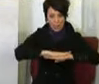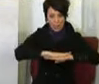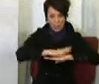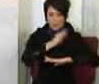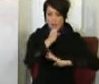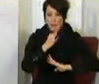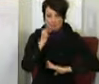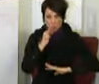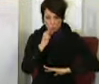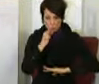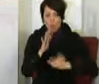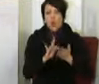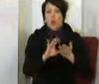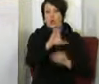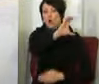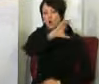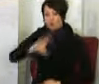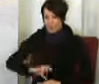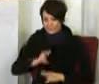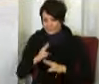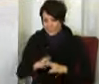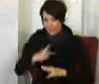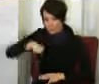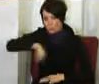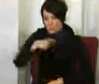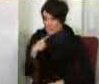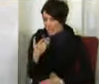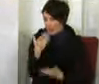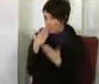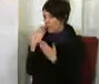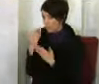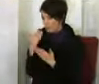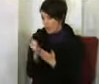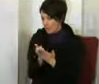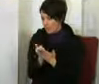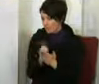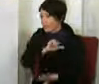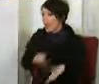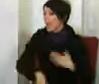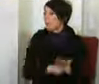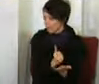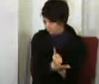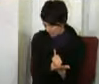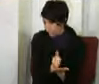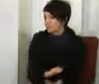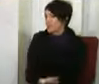In Christ's name, we thank you. Amen. Amen.